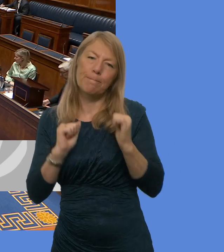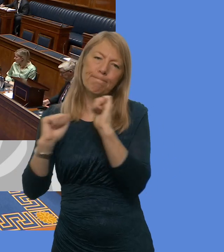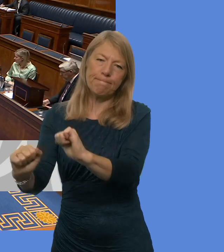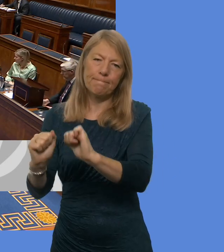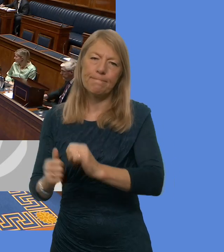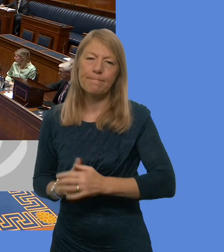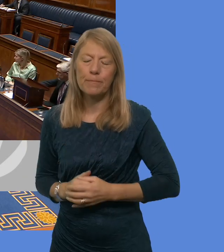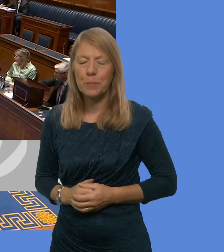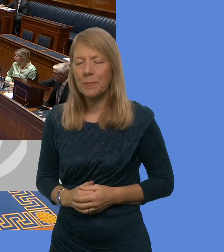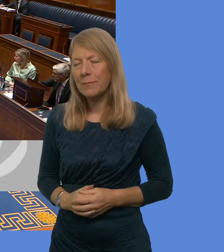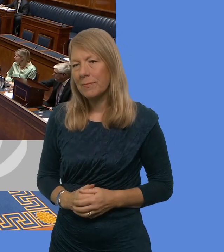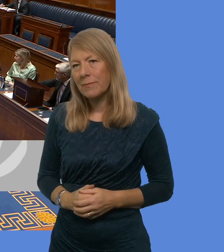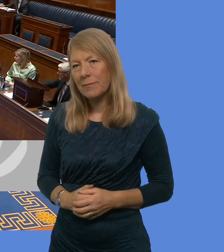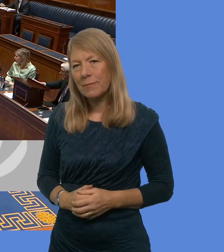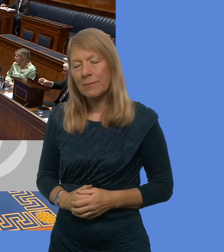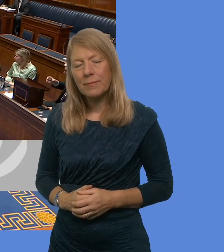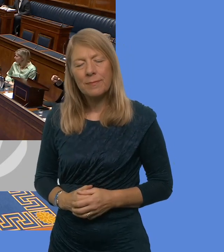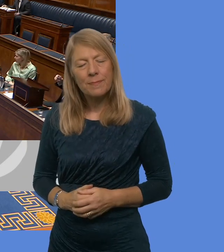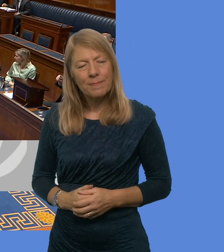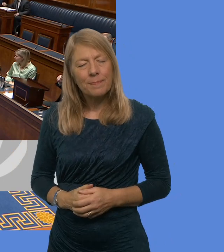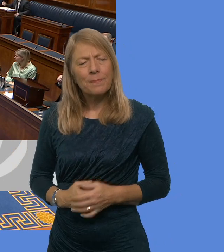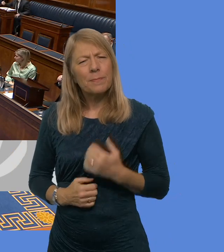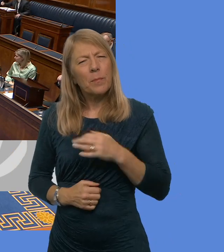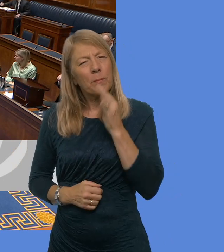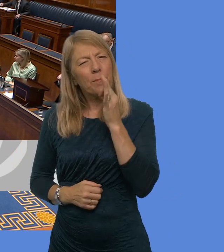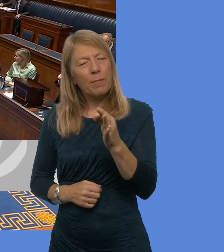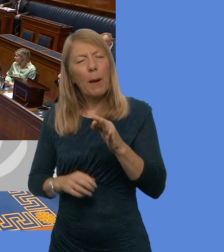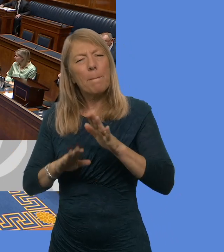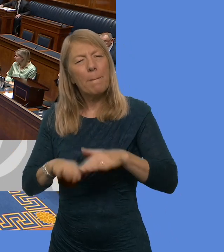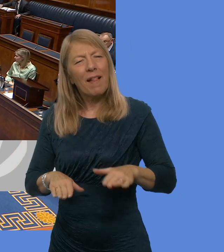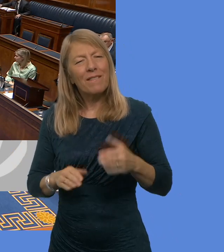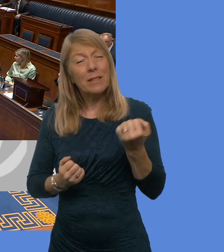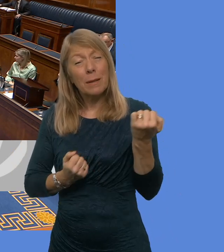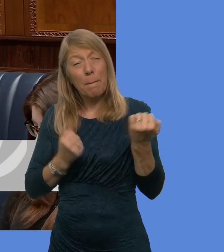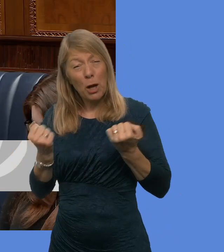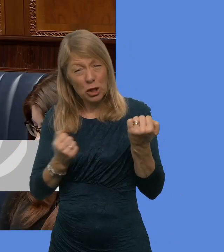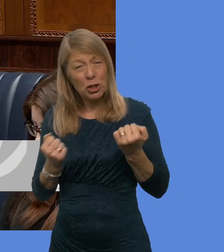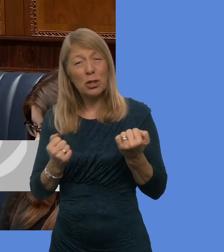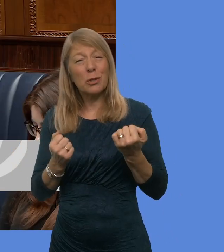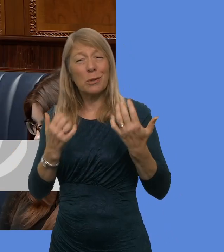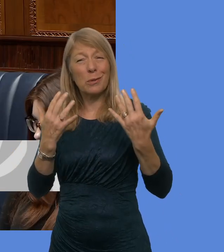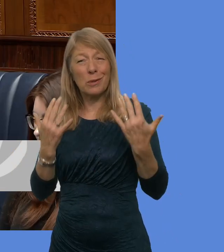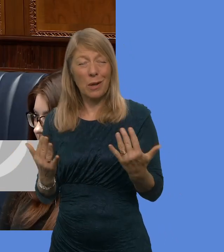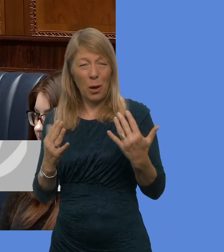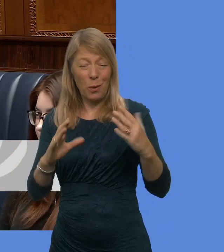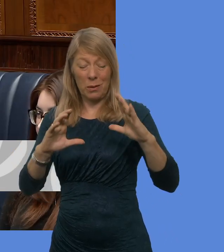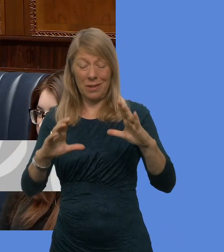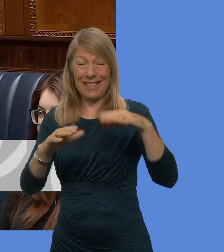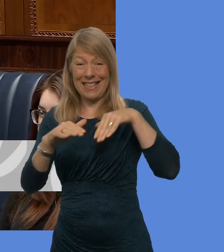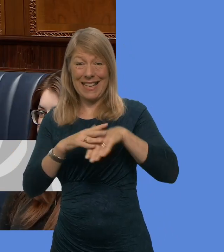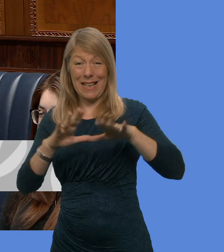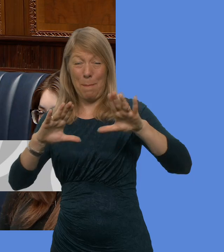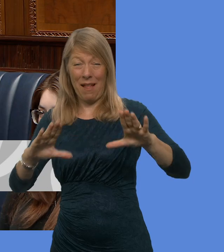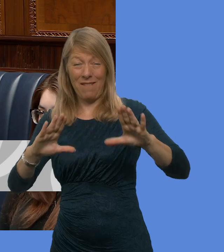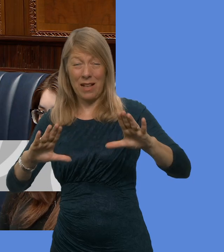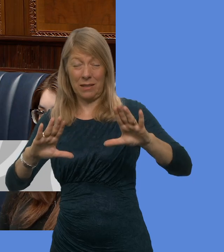And with your permission, if I may, extend the interest in the Belfast bus route slightly towards the South Andron boundary, but staying within the city, can I ask the Minister if he